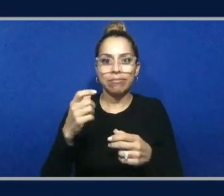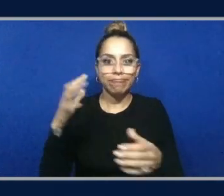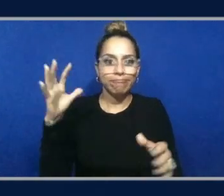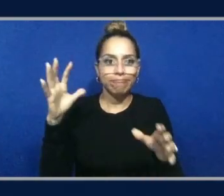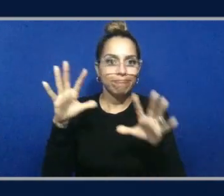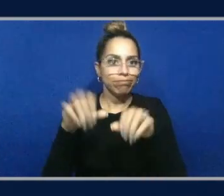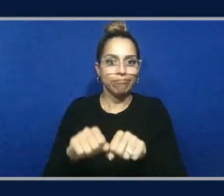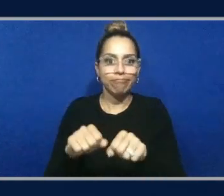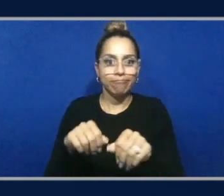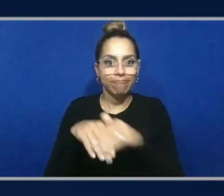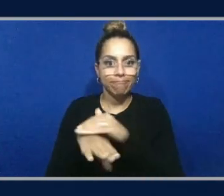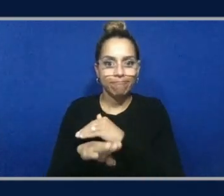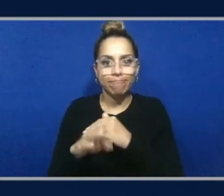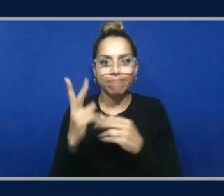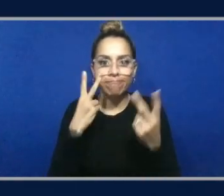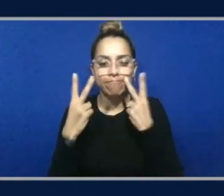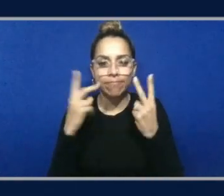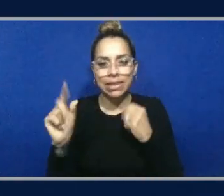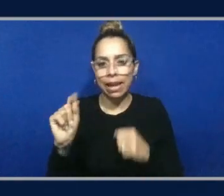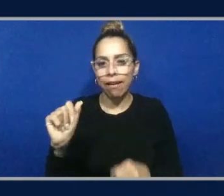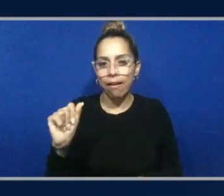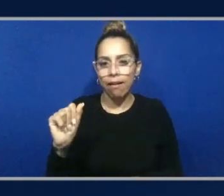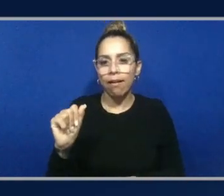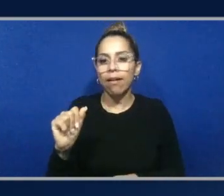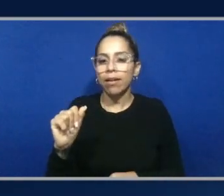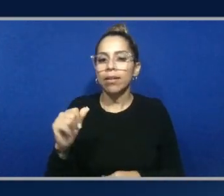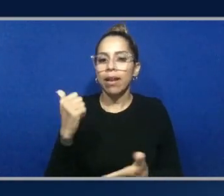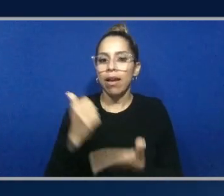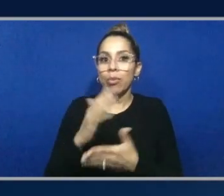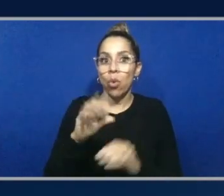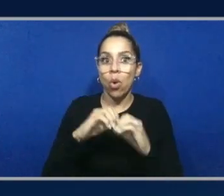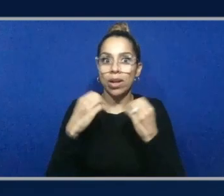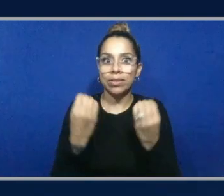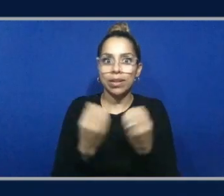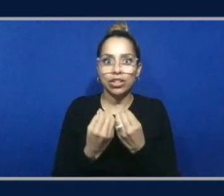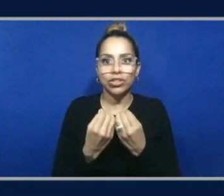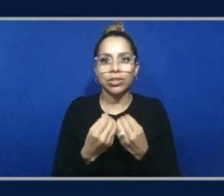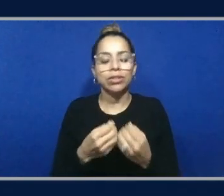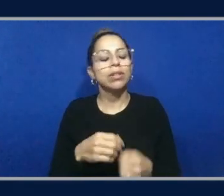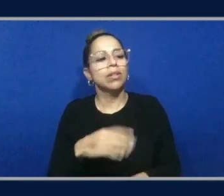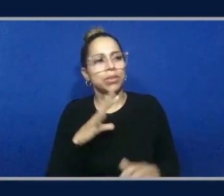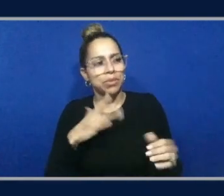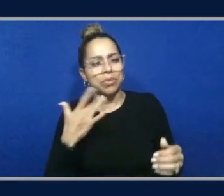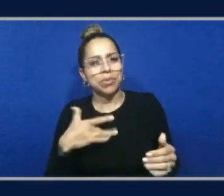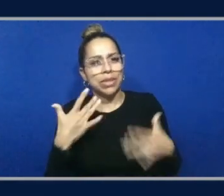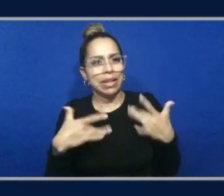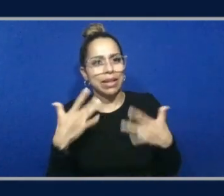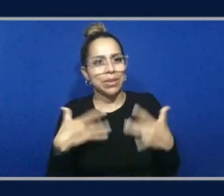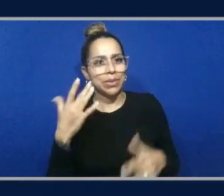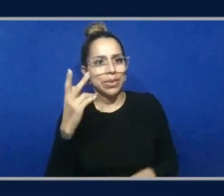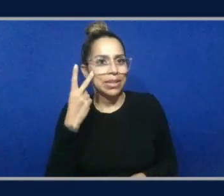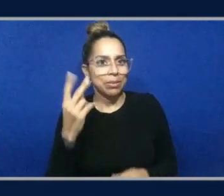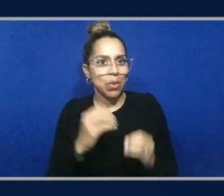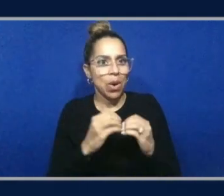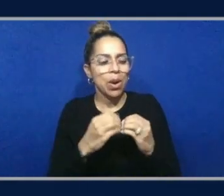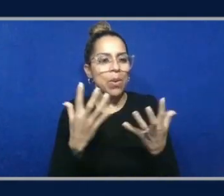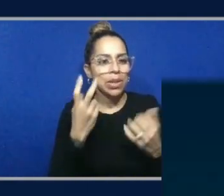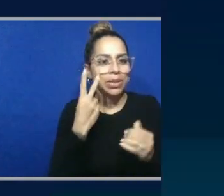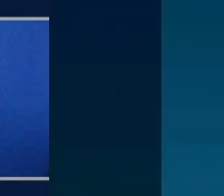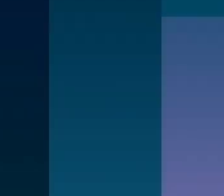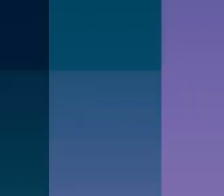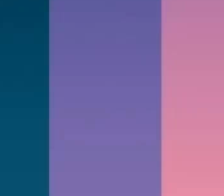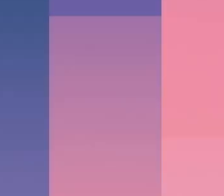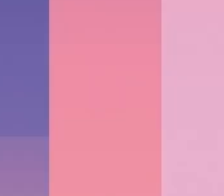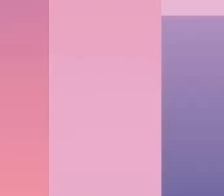That's right. And so we're going to keep chatting about this, but I'm kind of eager to see this demo, get into it, make sure we got enough time, because this is a really cool feature. Let's pull up the